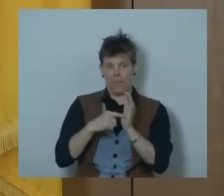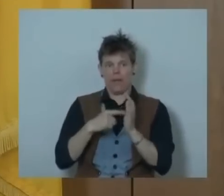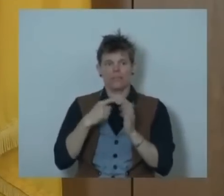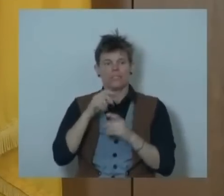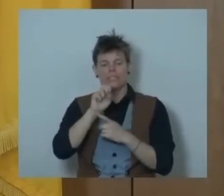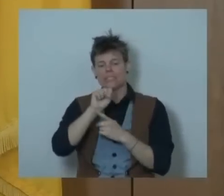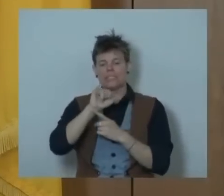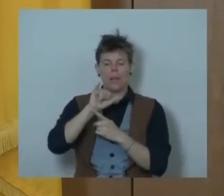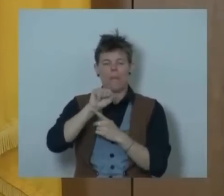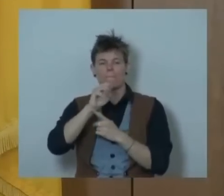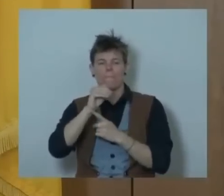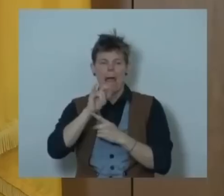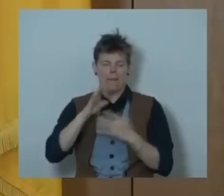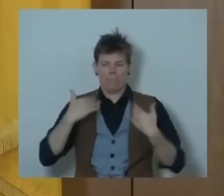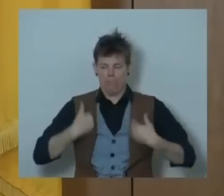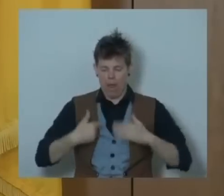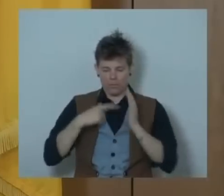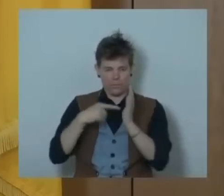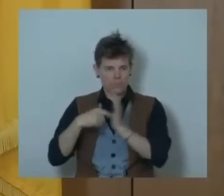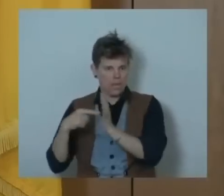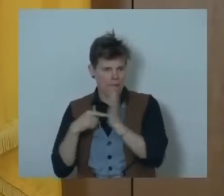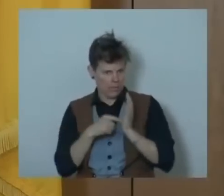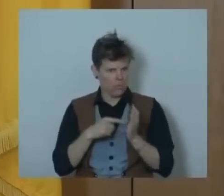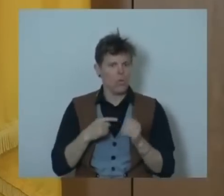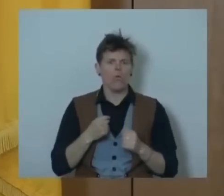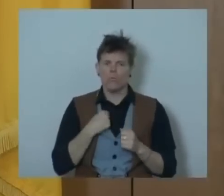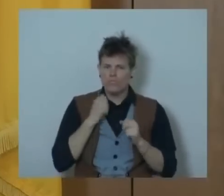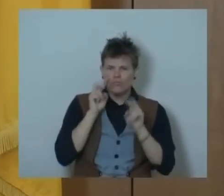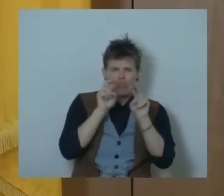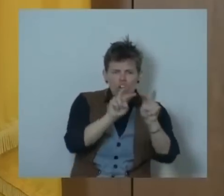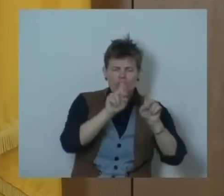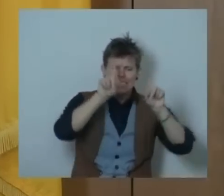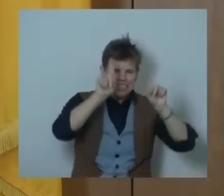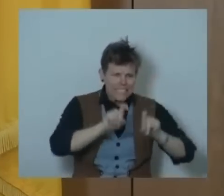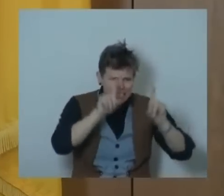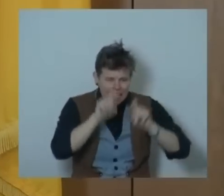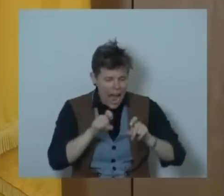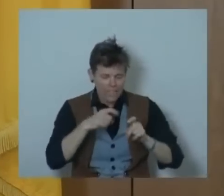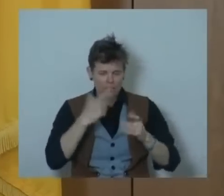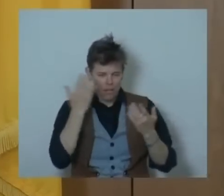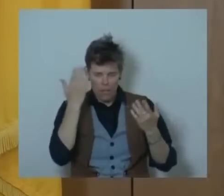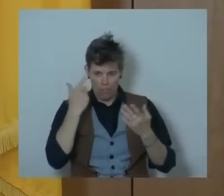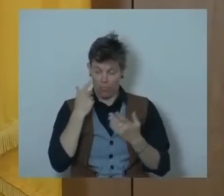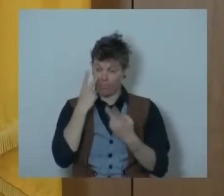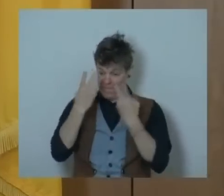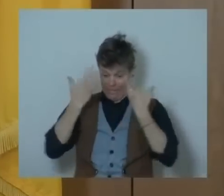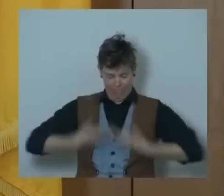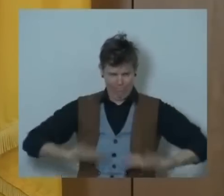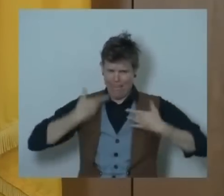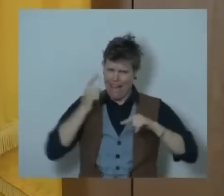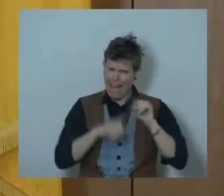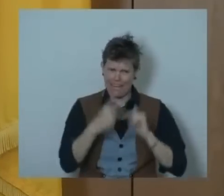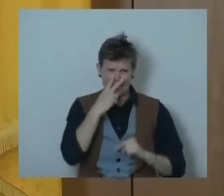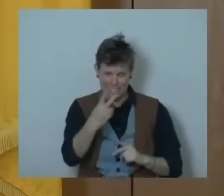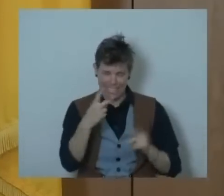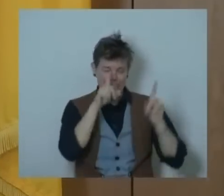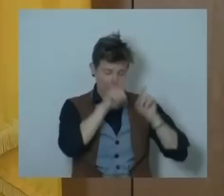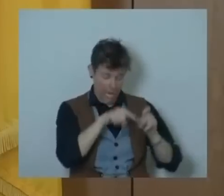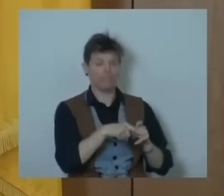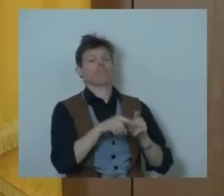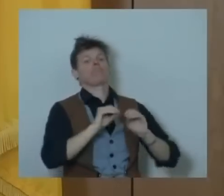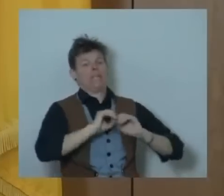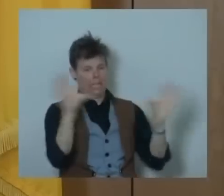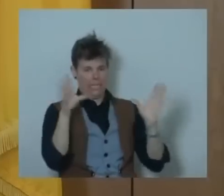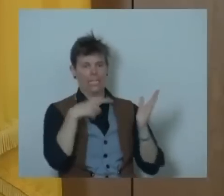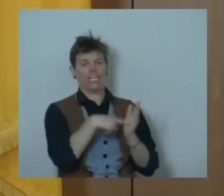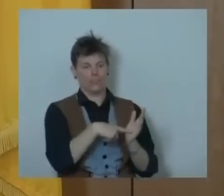start testing and you do the surveillance testing, you don't know. And clearly, We are seeing asymptomatic spread